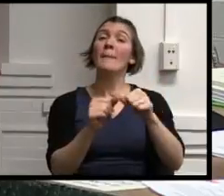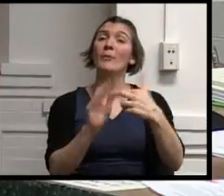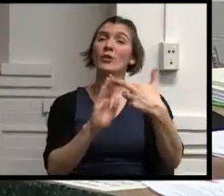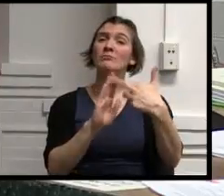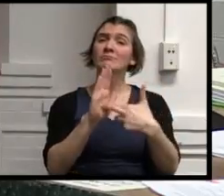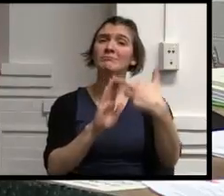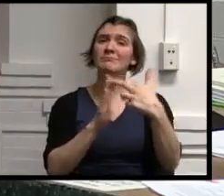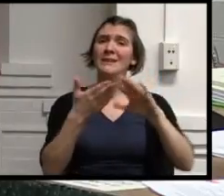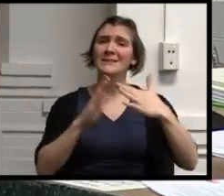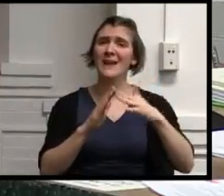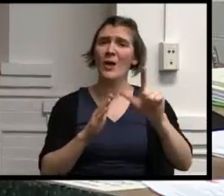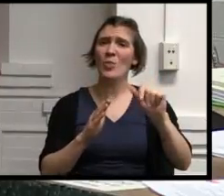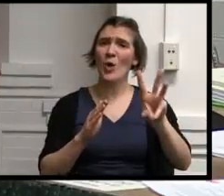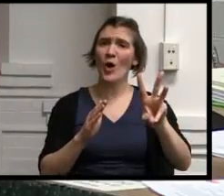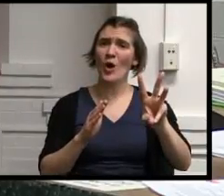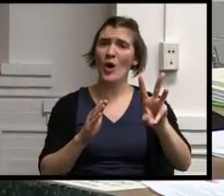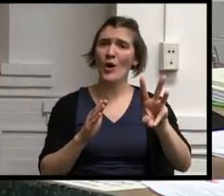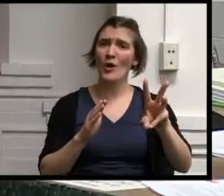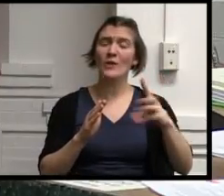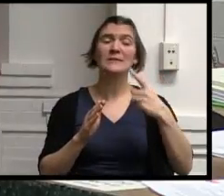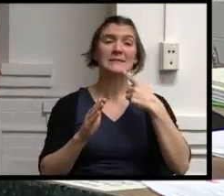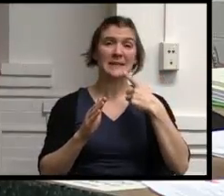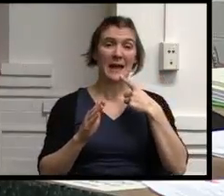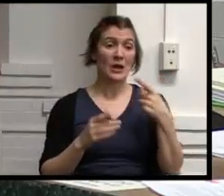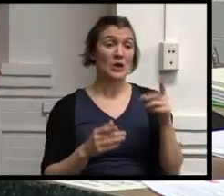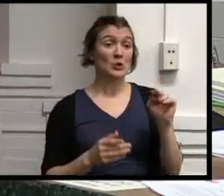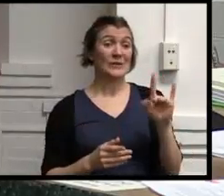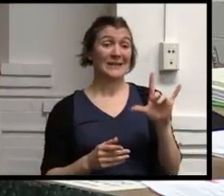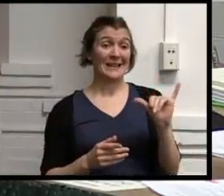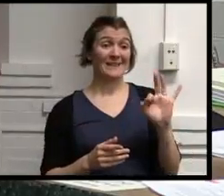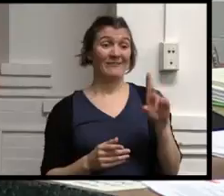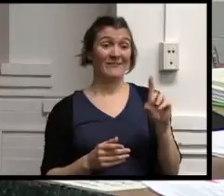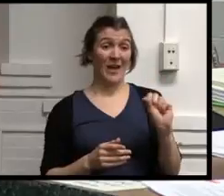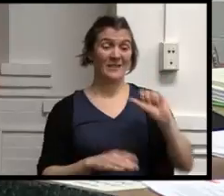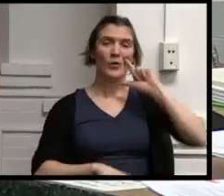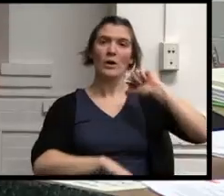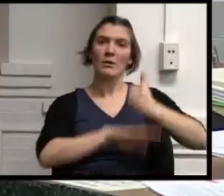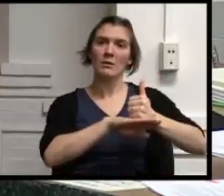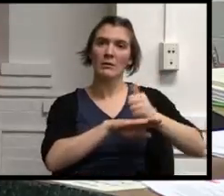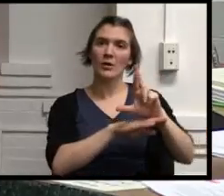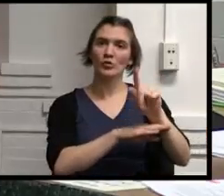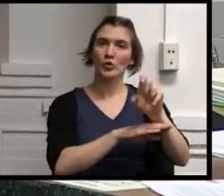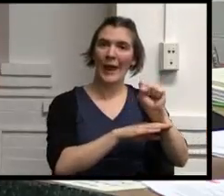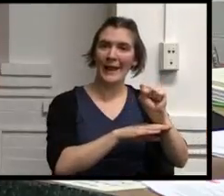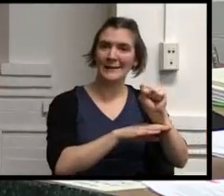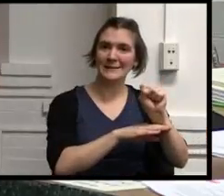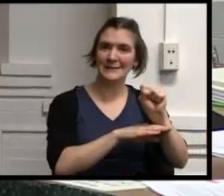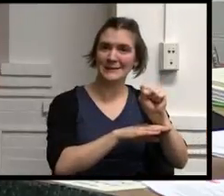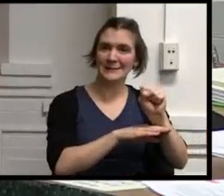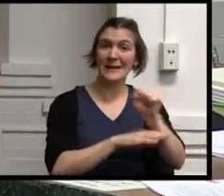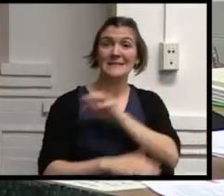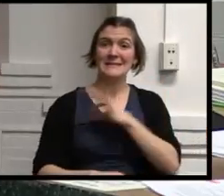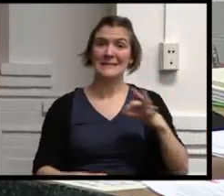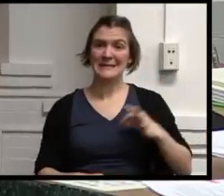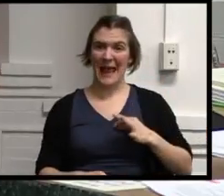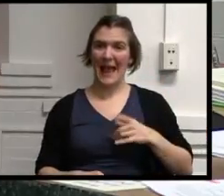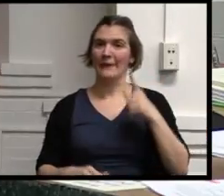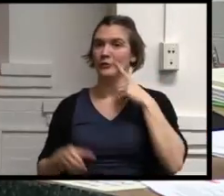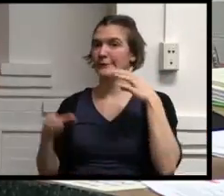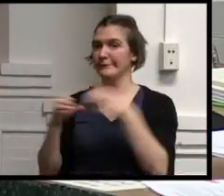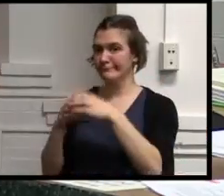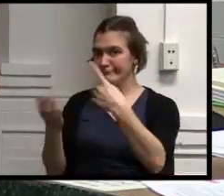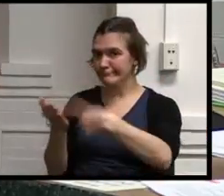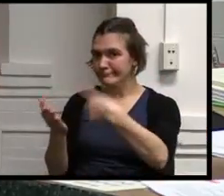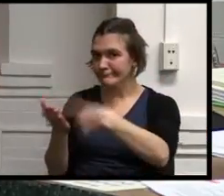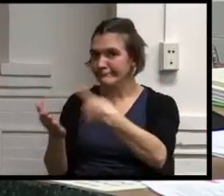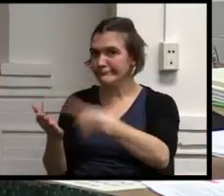that uses the model for the utility fund to establish the rates. And staff has recently met around that topic